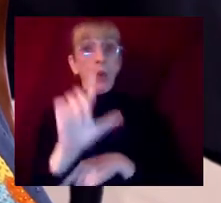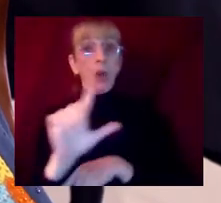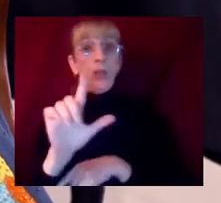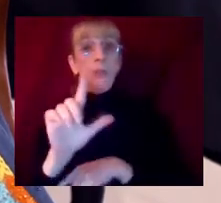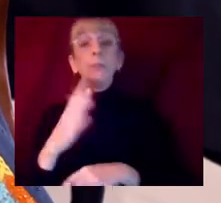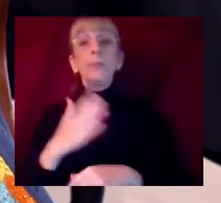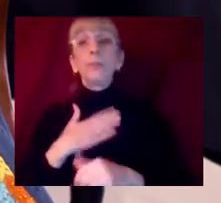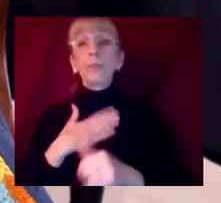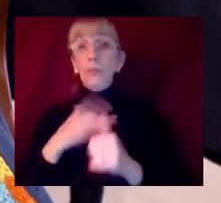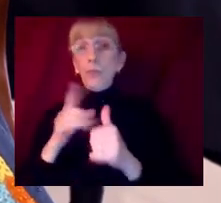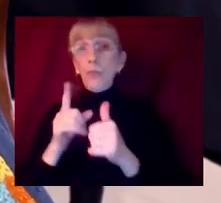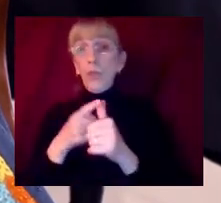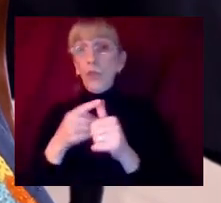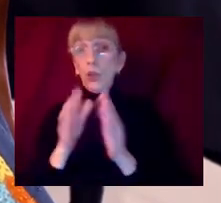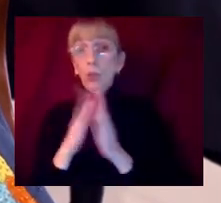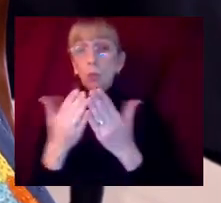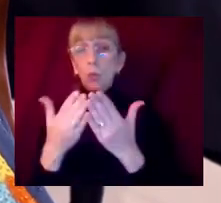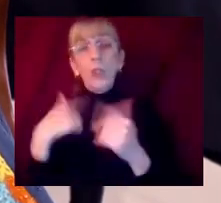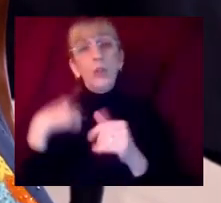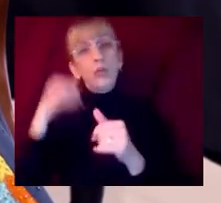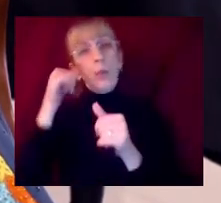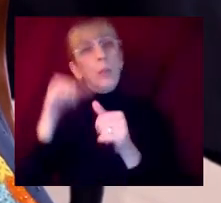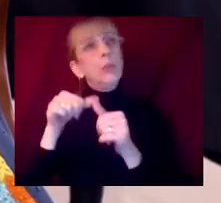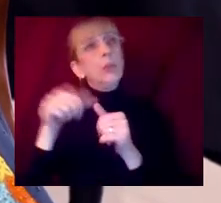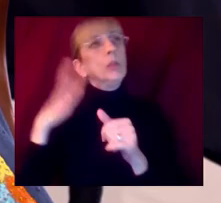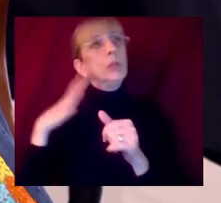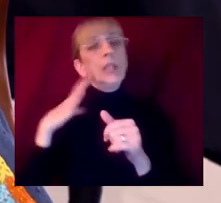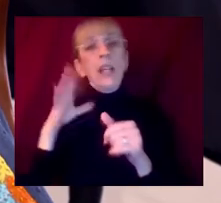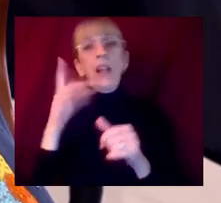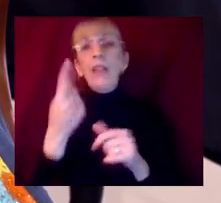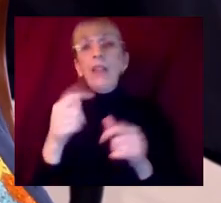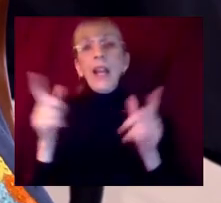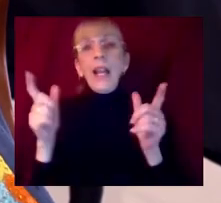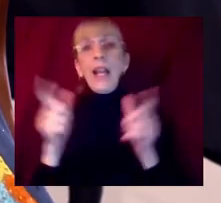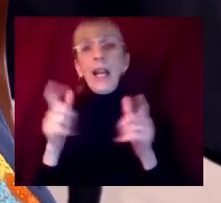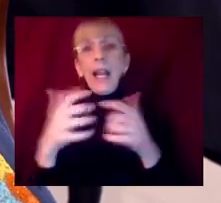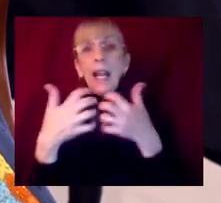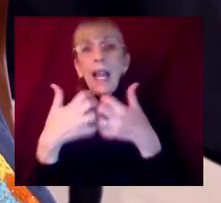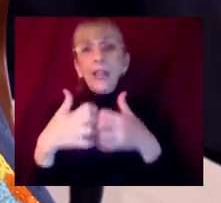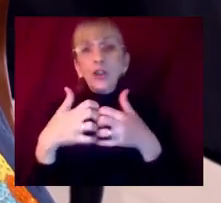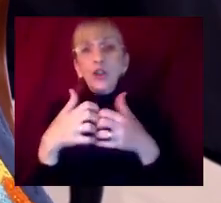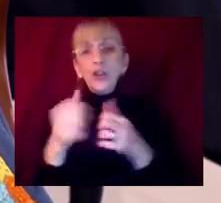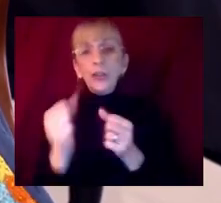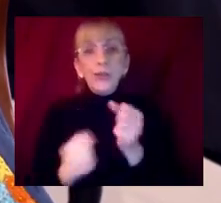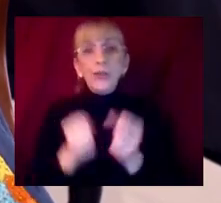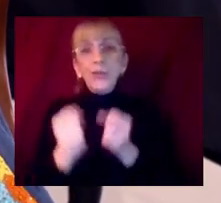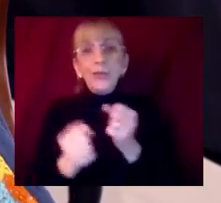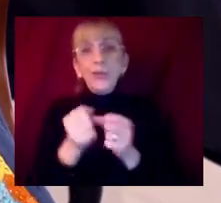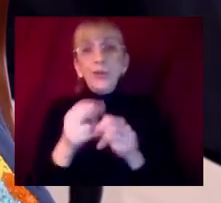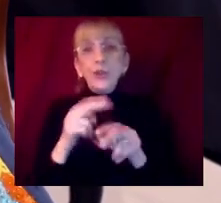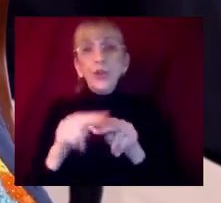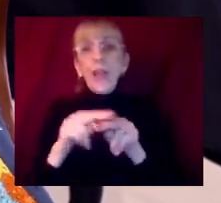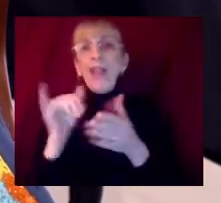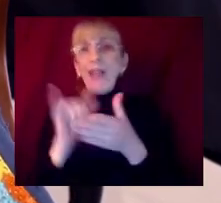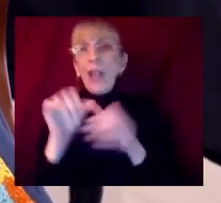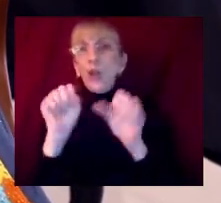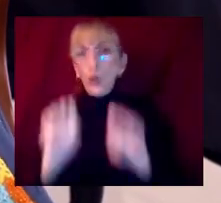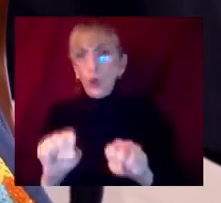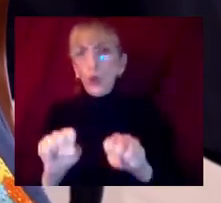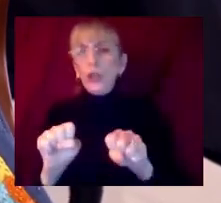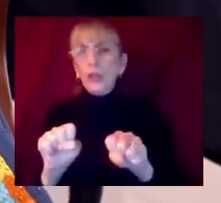I remember most was a little book called The Little Engine That Could, and that's the first song, I mean the first book that we